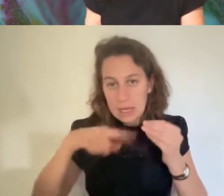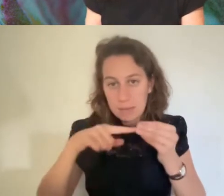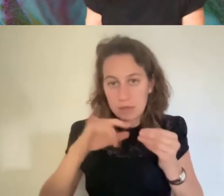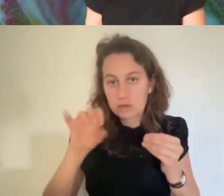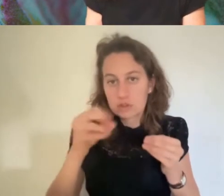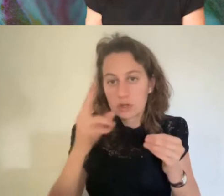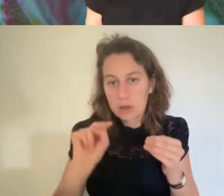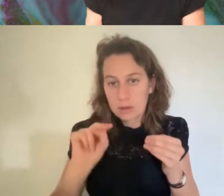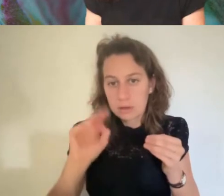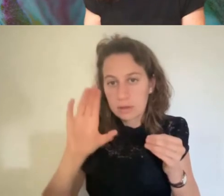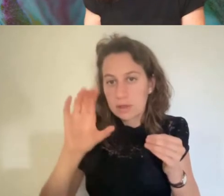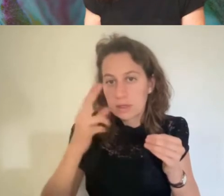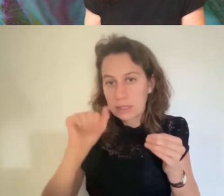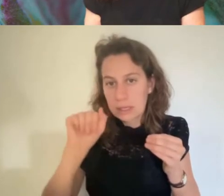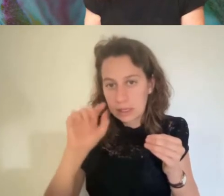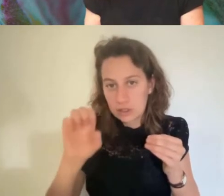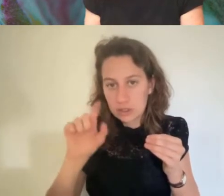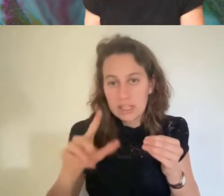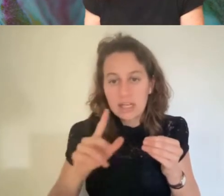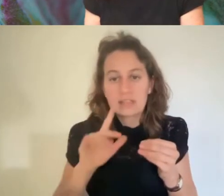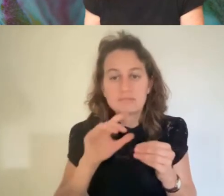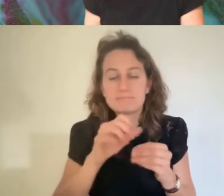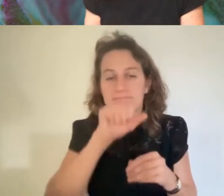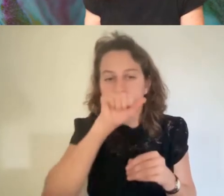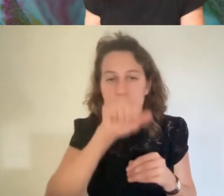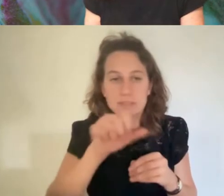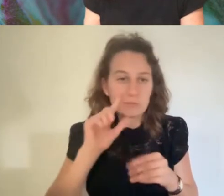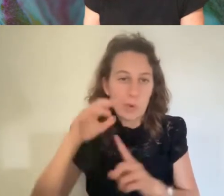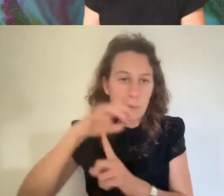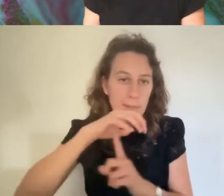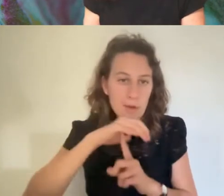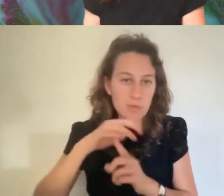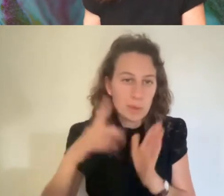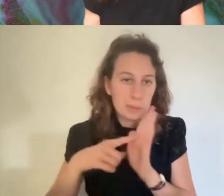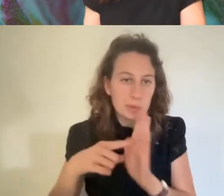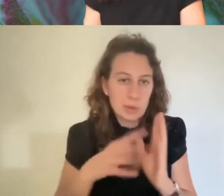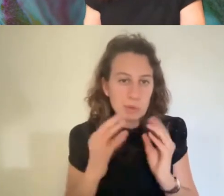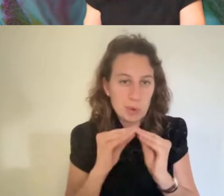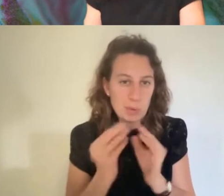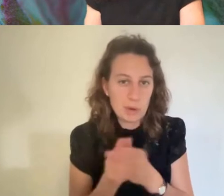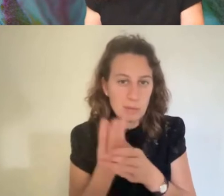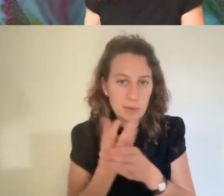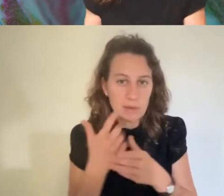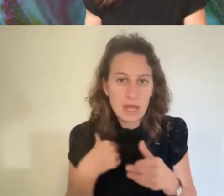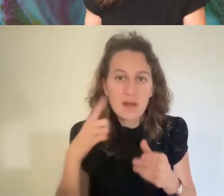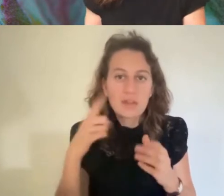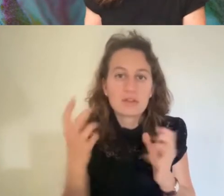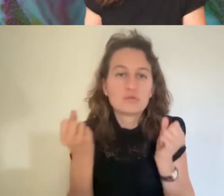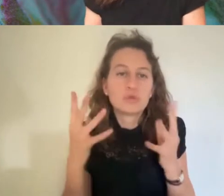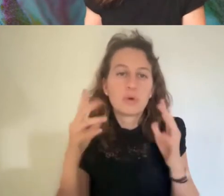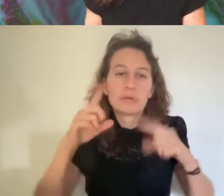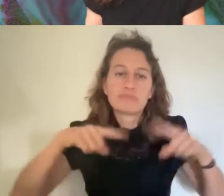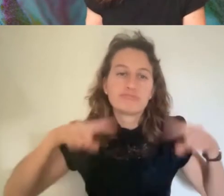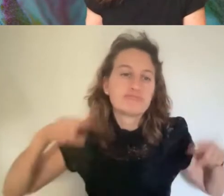his mushroom, love for mushrooms. So that also featured plants. And I just find endless possibilities of expression in